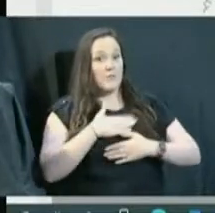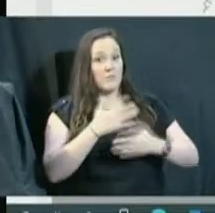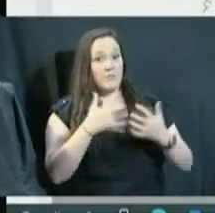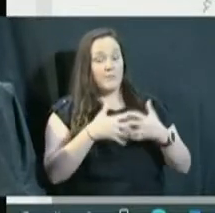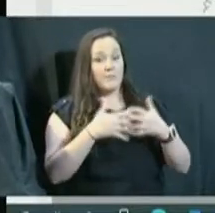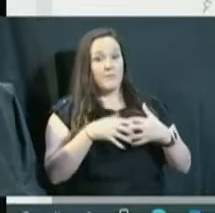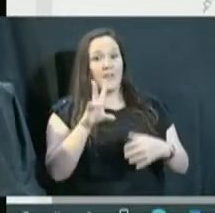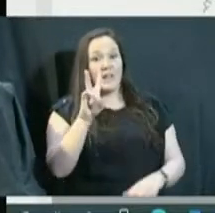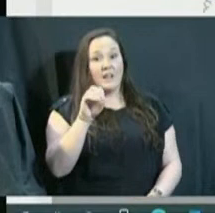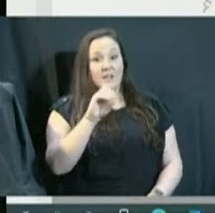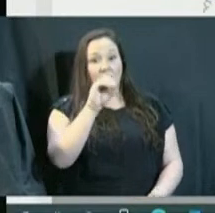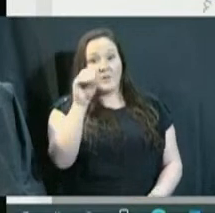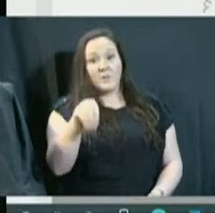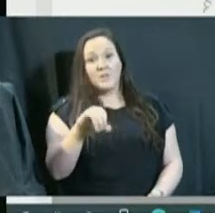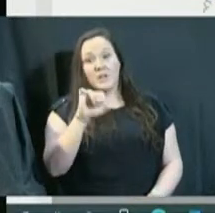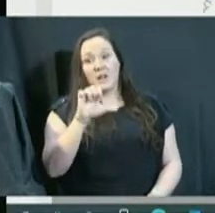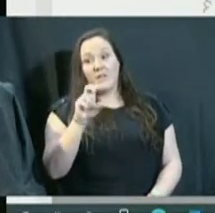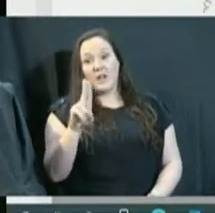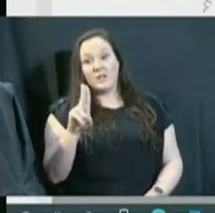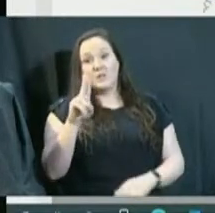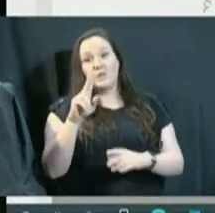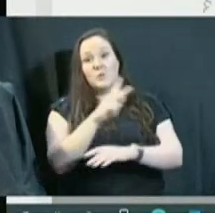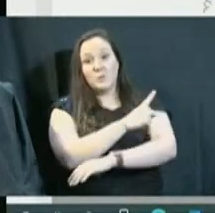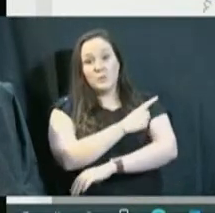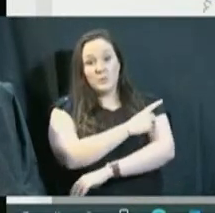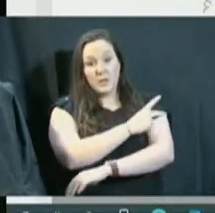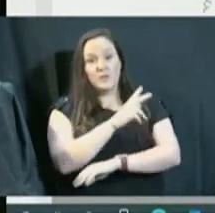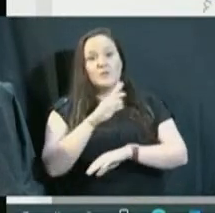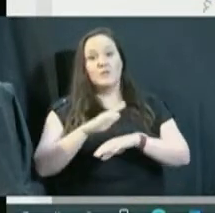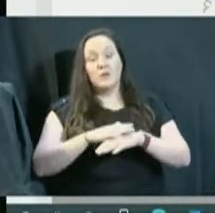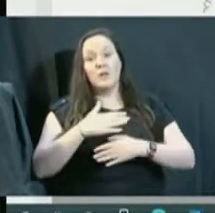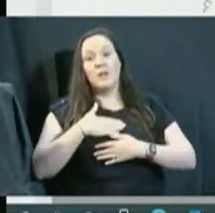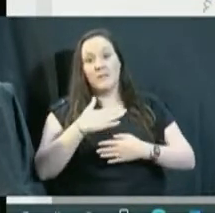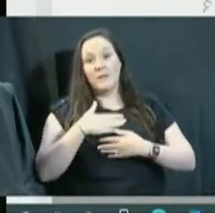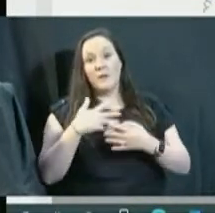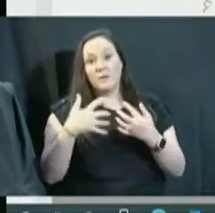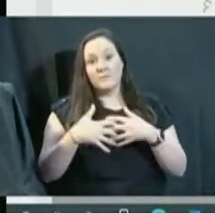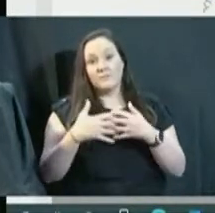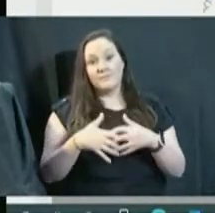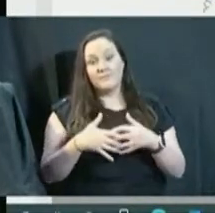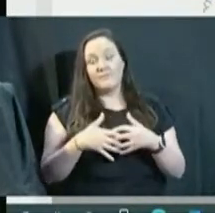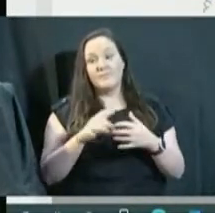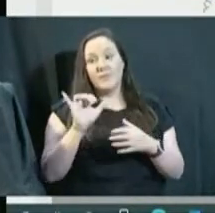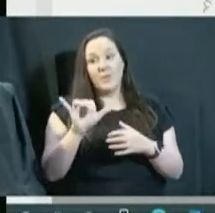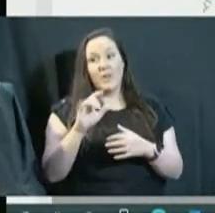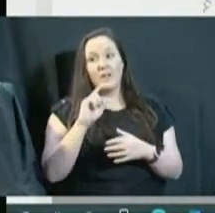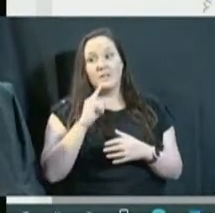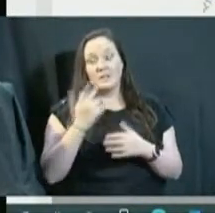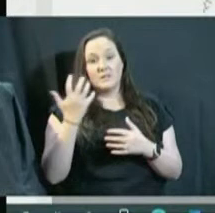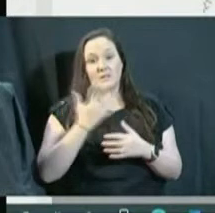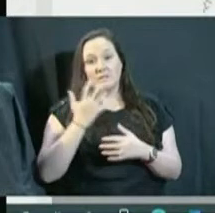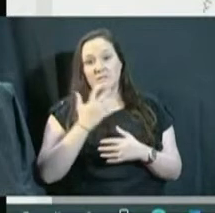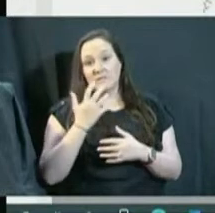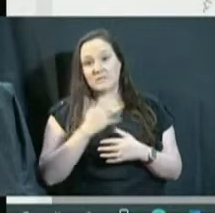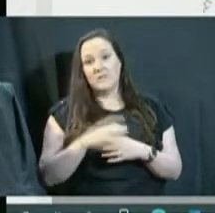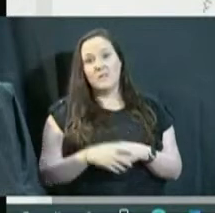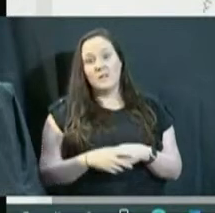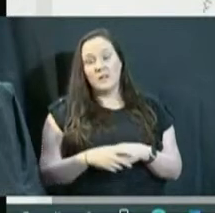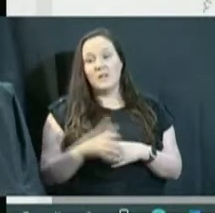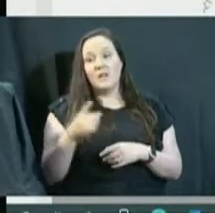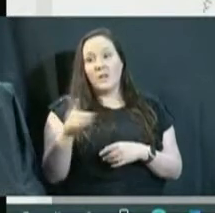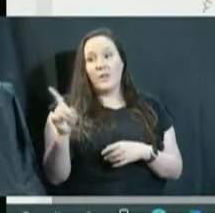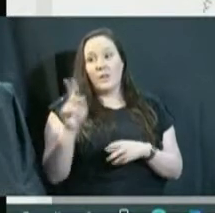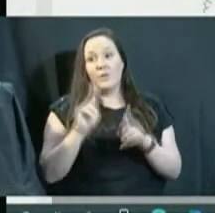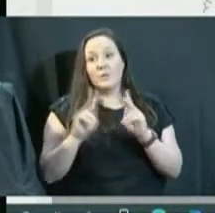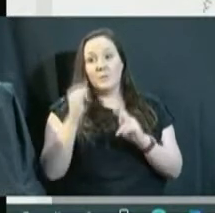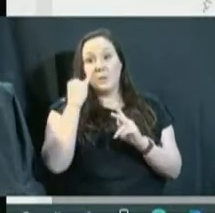70% of all of our ICU patients were on a ventilator. That's very significant because those people are going to be, if